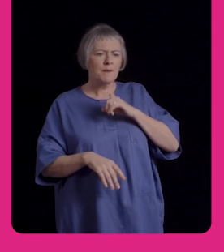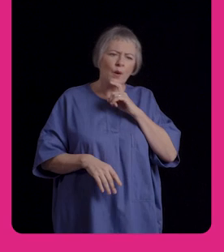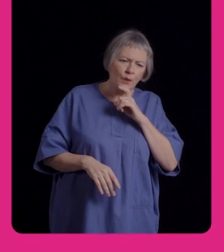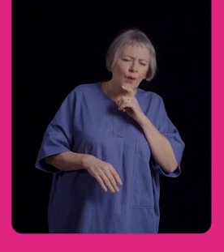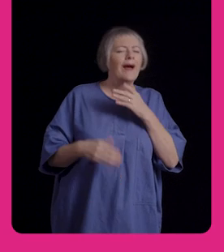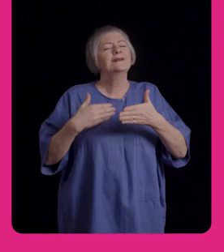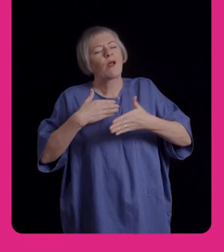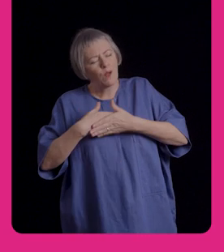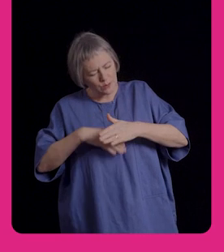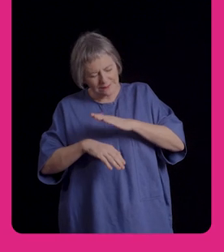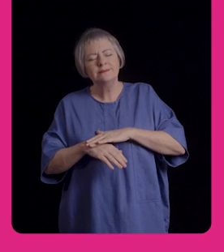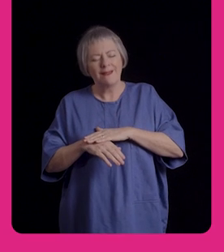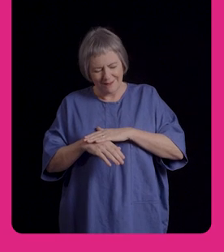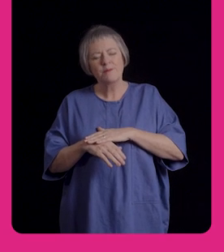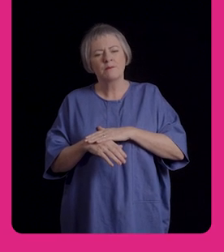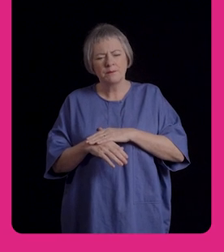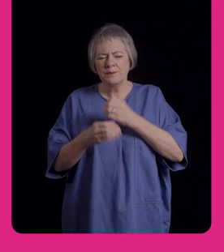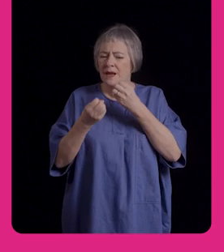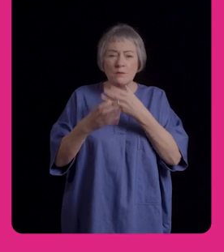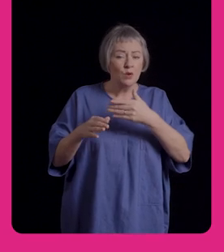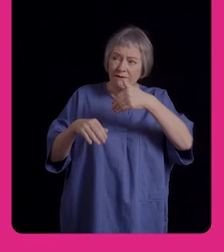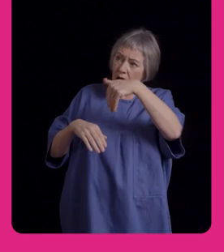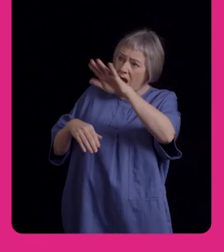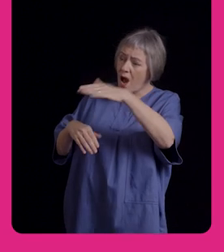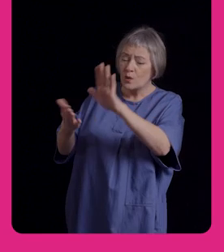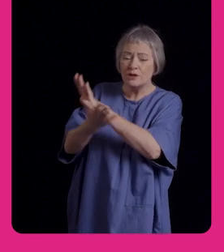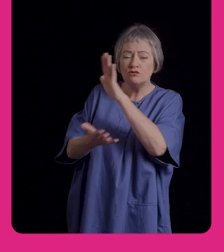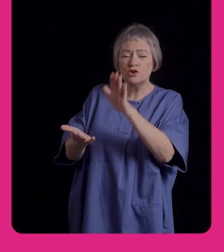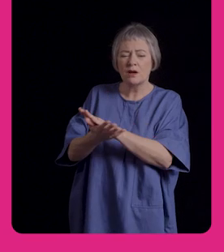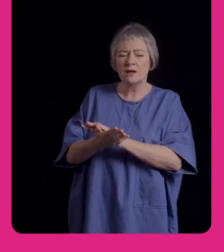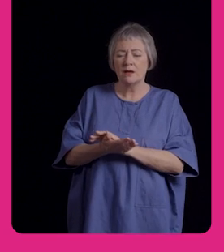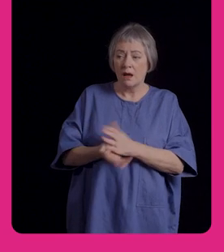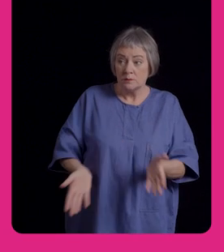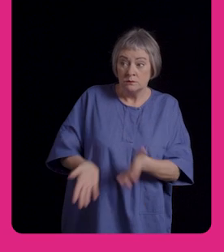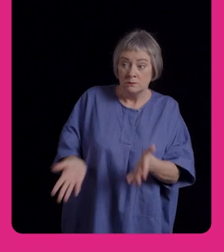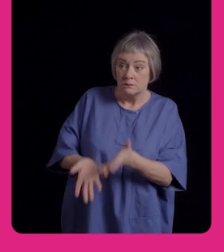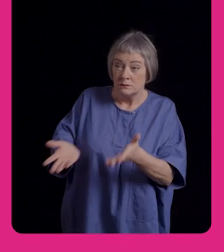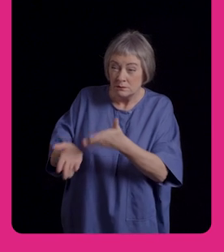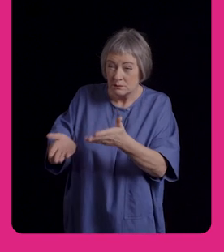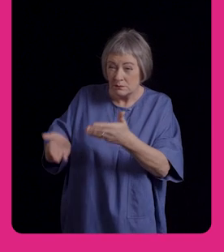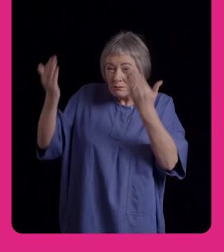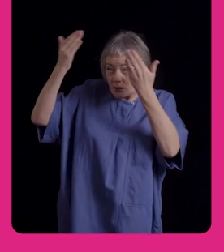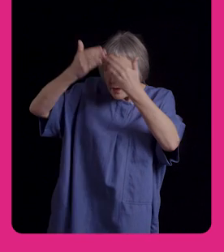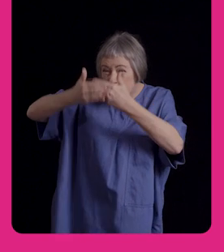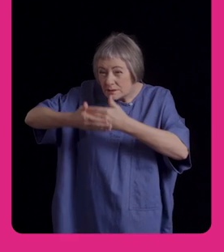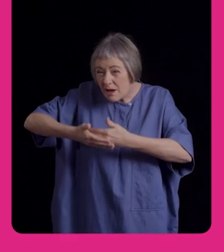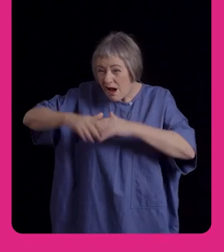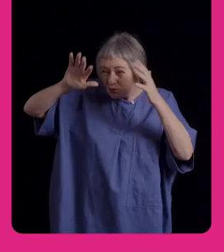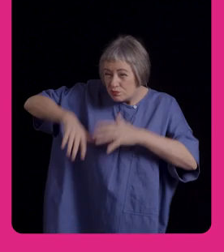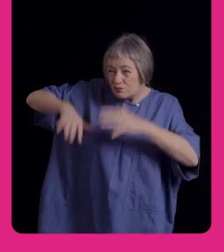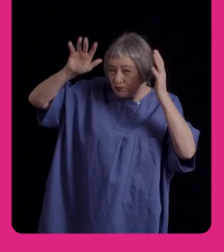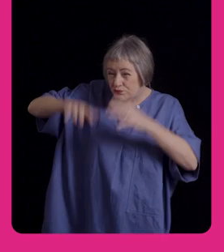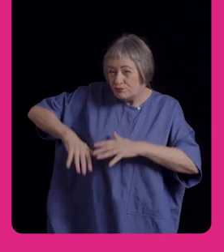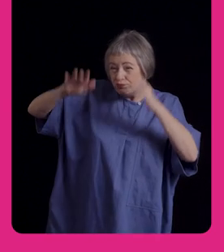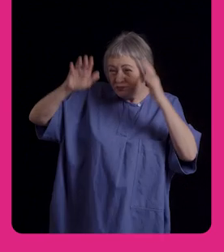It's actually closing time. We're actually closed up. It's a beautiful, you should get out and enjoy that." And they like usher the tourists out into the like dark